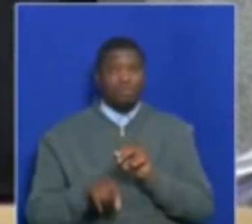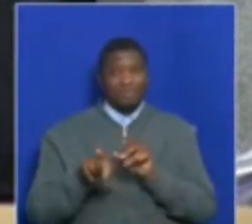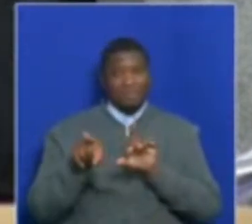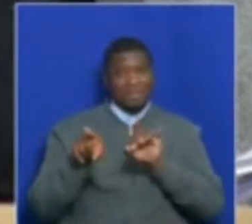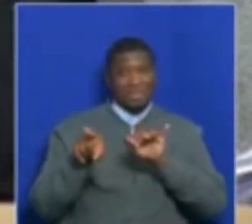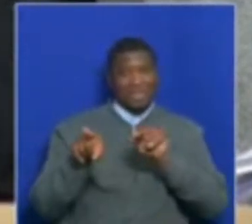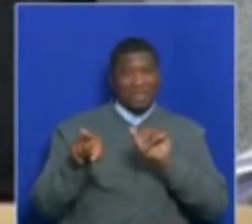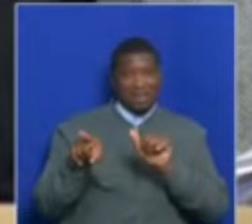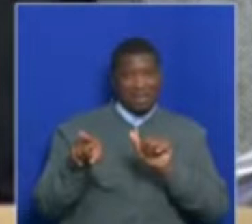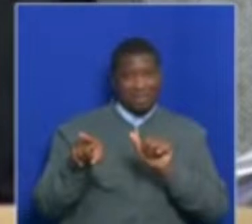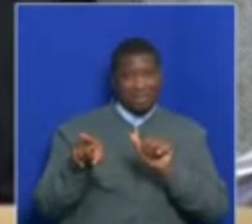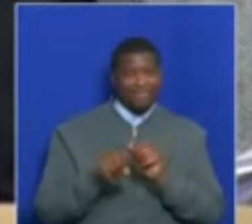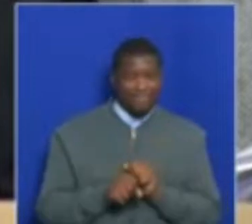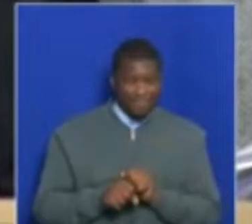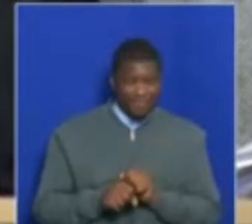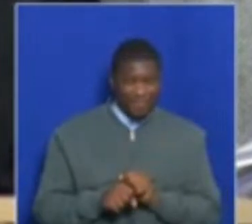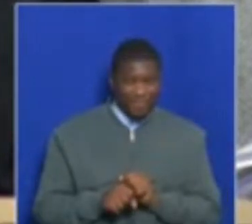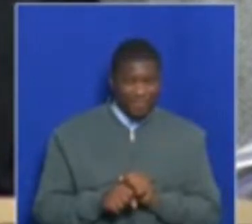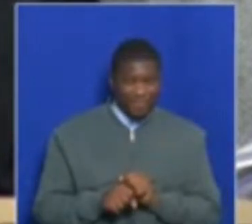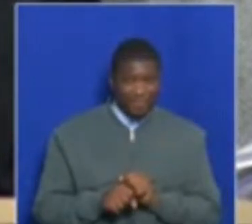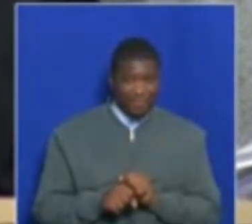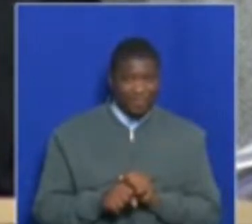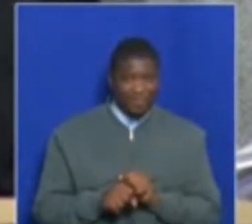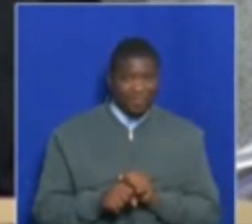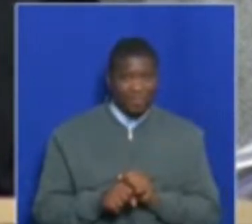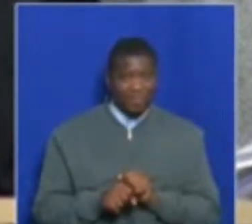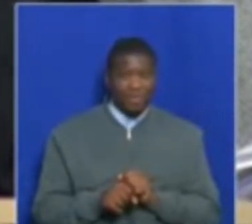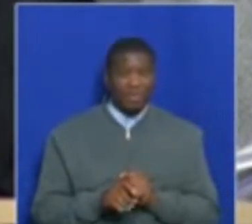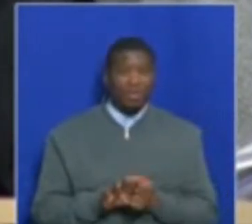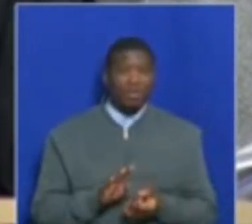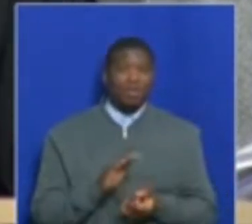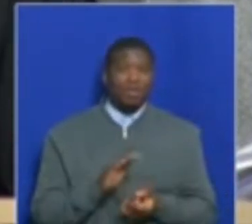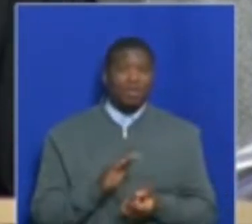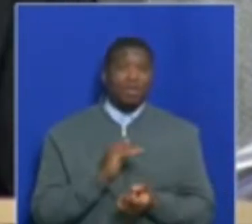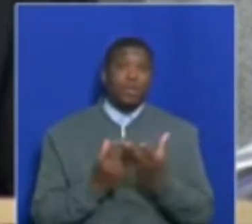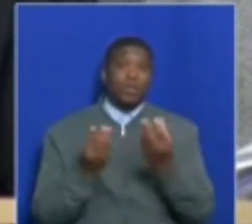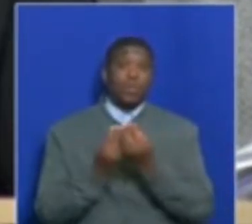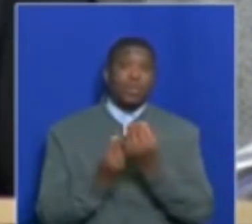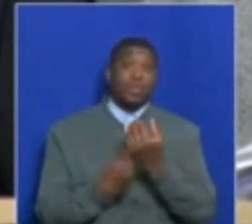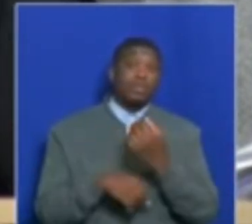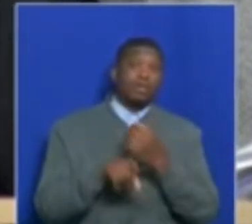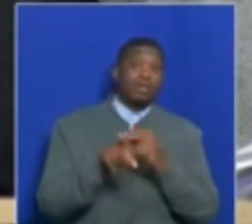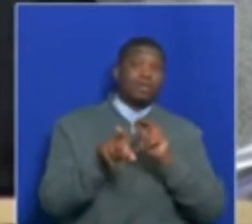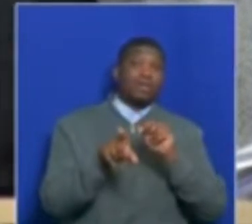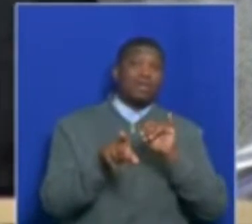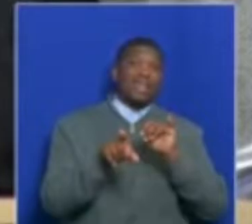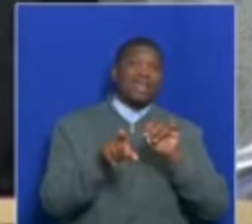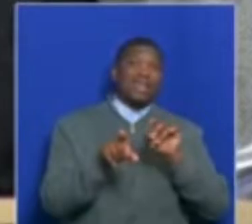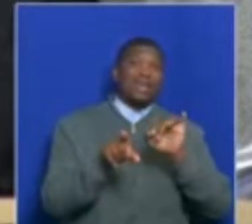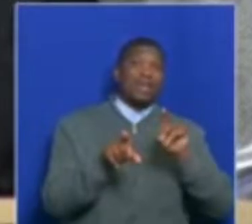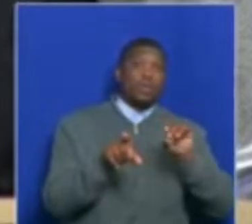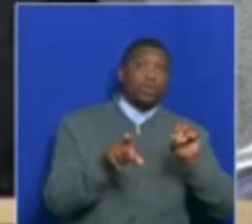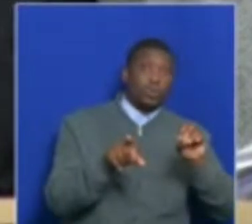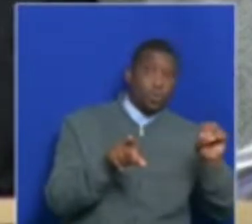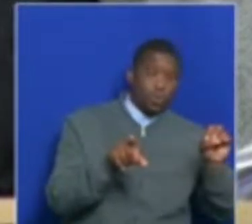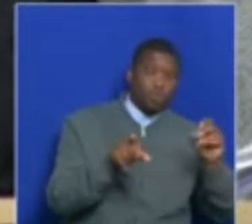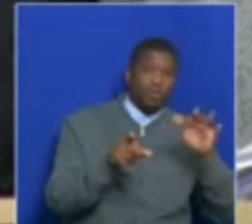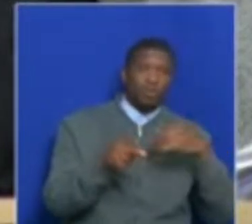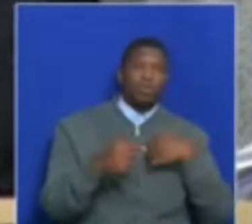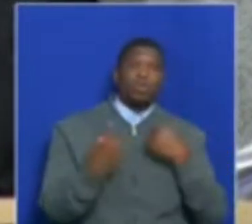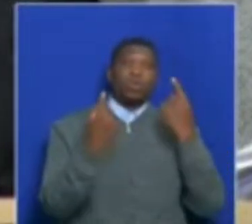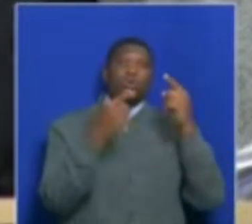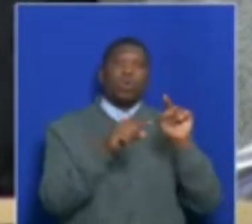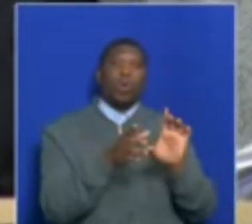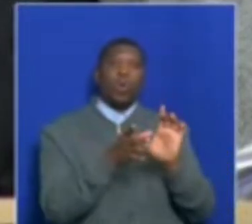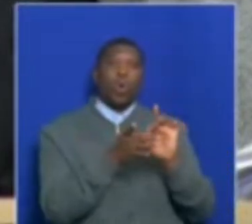officer Thanasekaran Sivan Naidu, together with other members of the task team, went to the home of Mr. Gregory Loftus